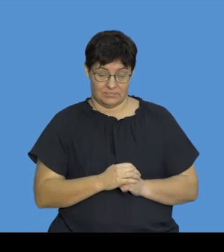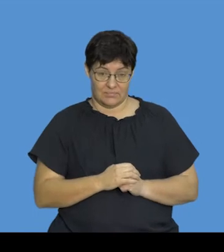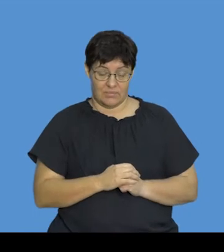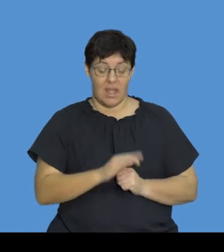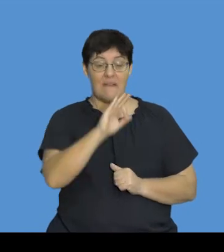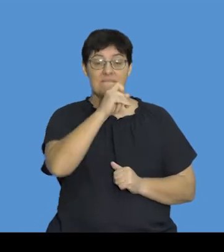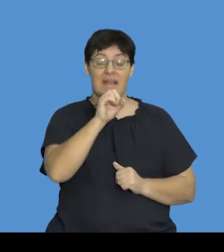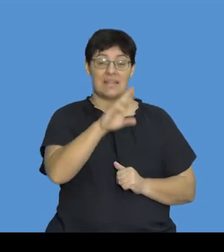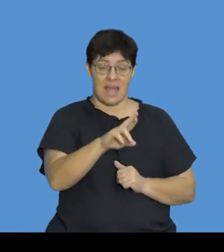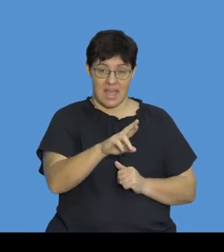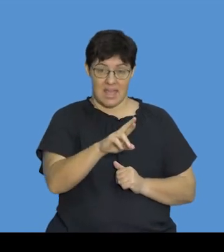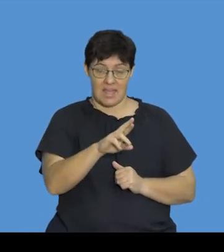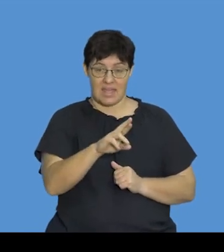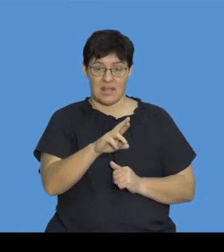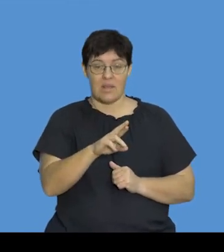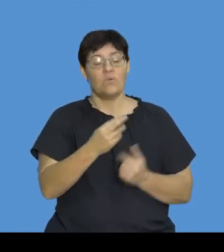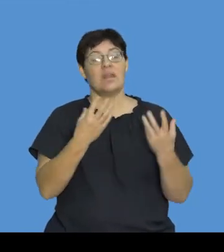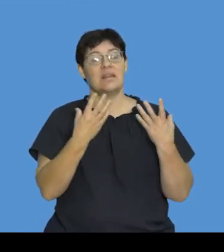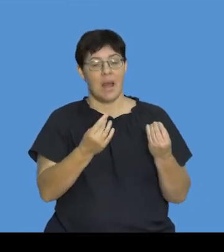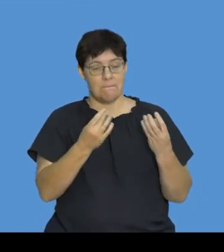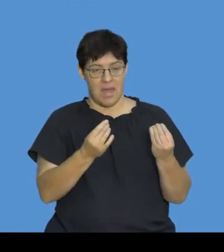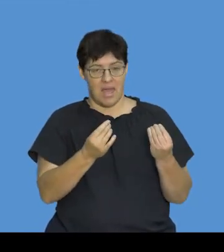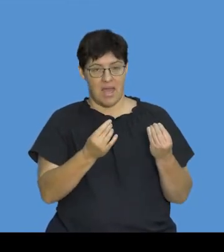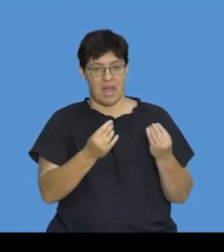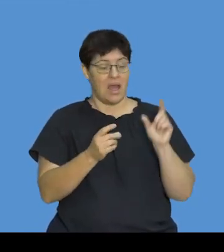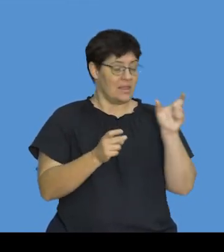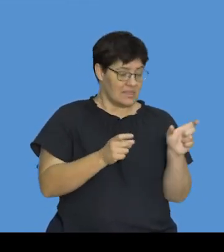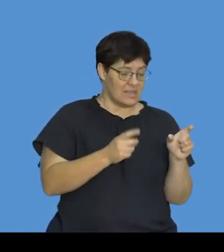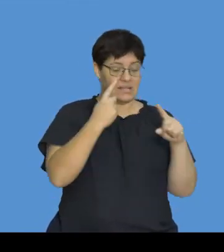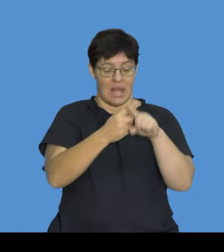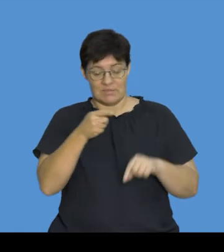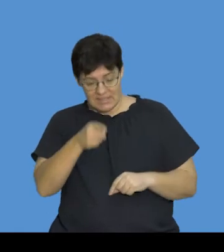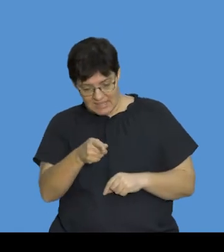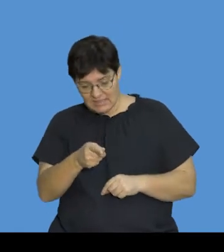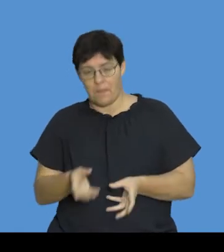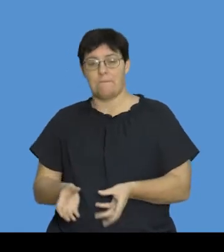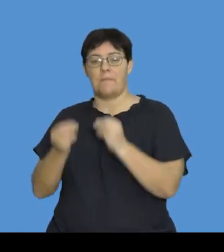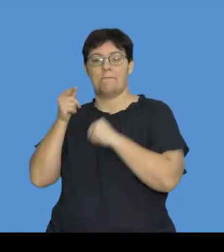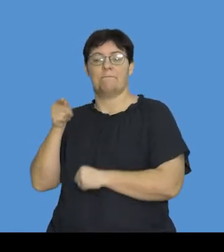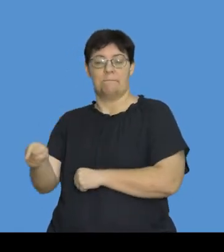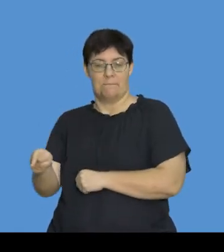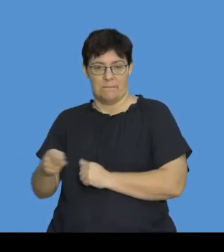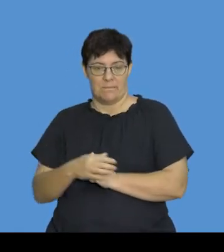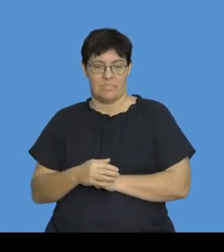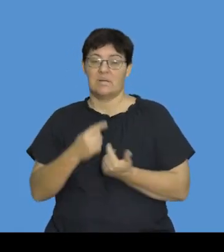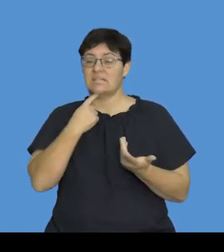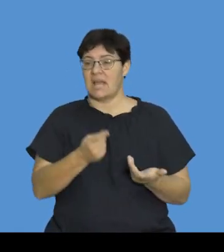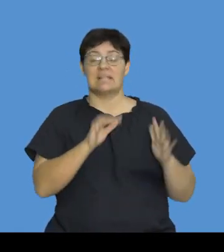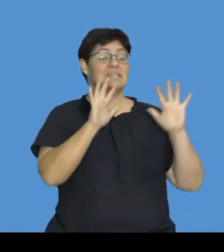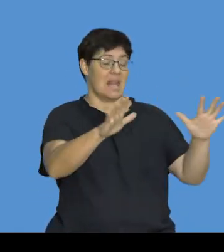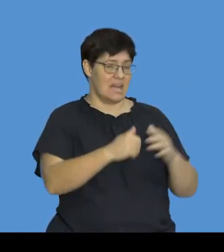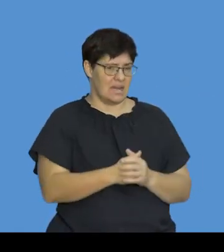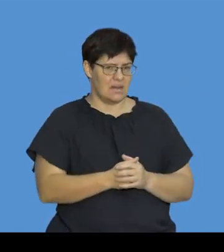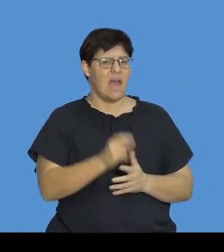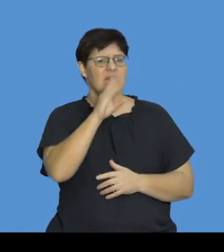a factor will be a number that you multiply with another number to get a certain number. So for example, if I say 10, what